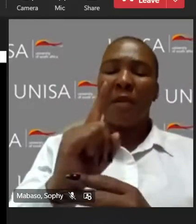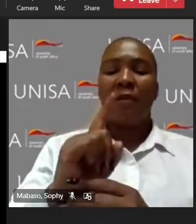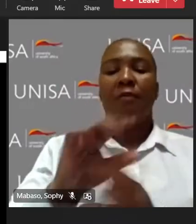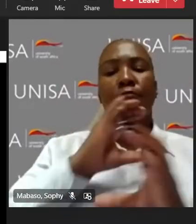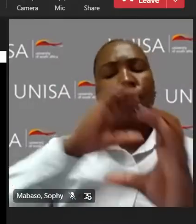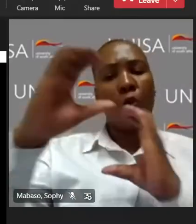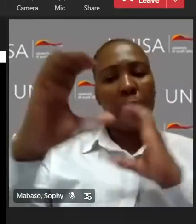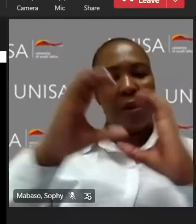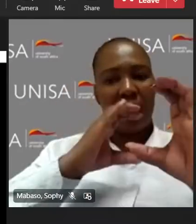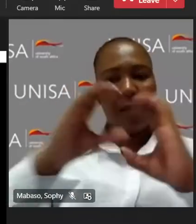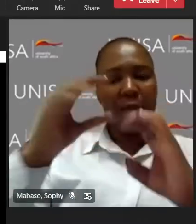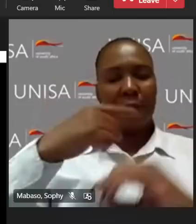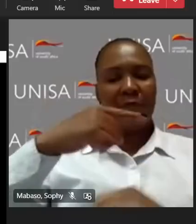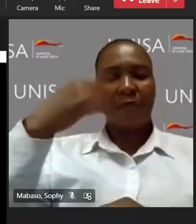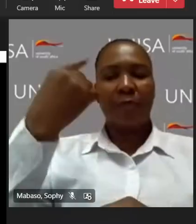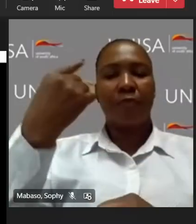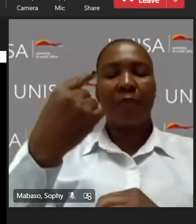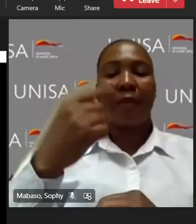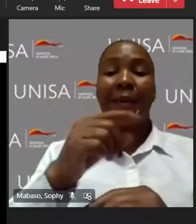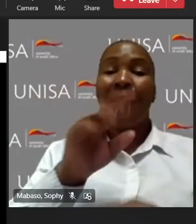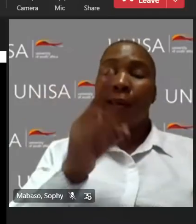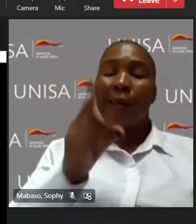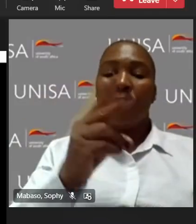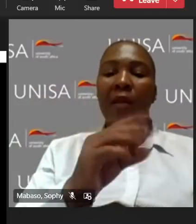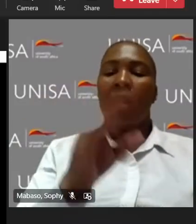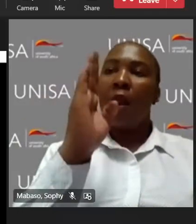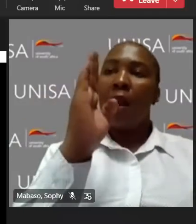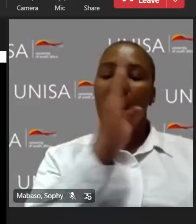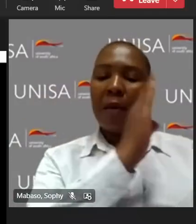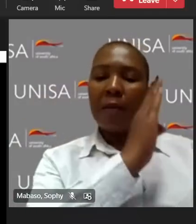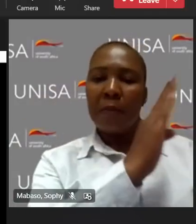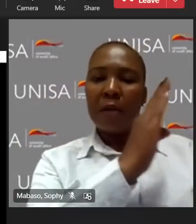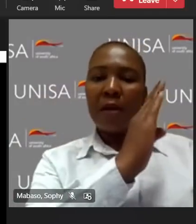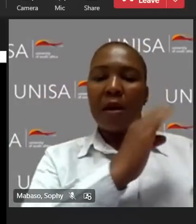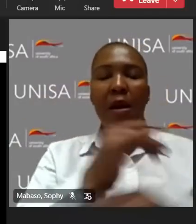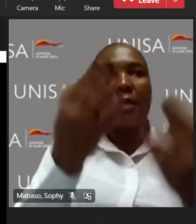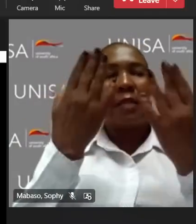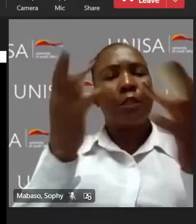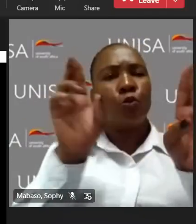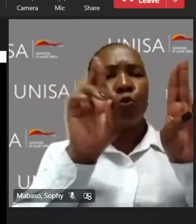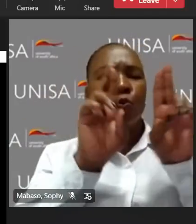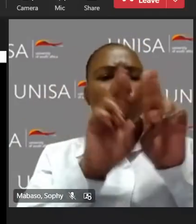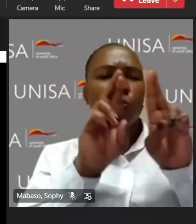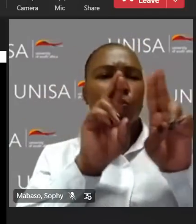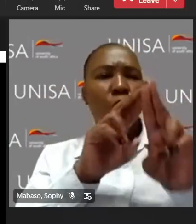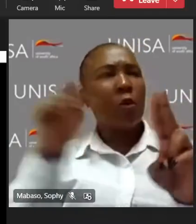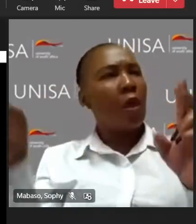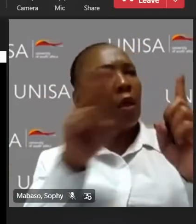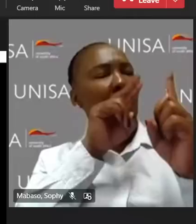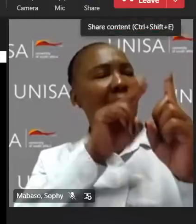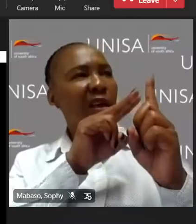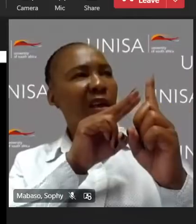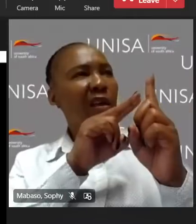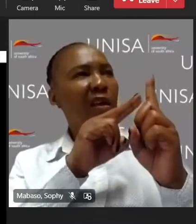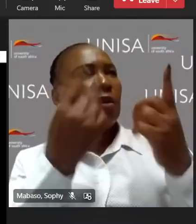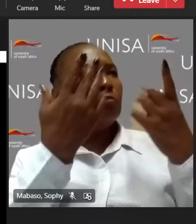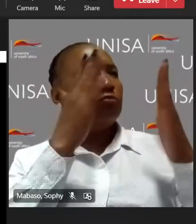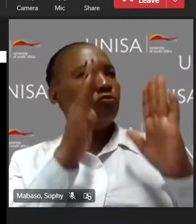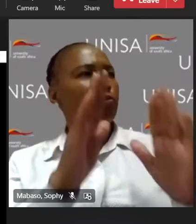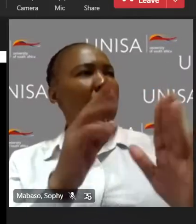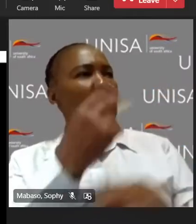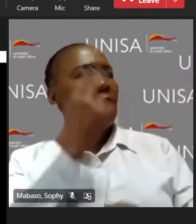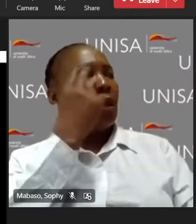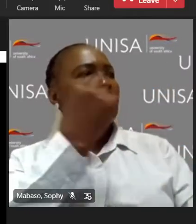And again, if maybe in the library or in your study rooms, you come across your fellow blind